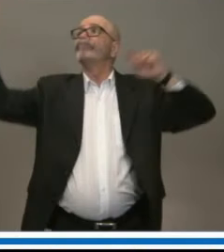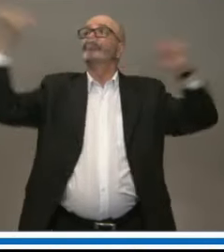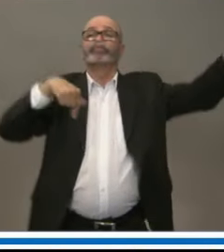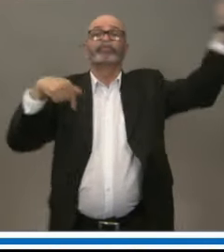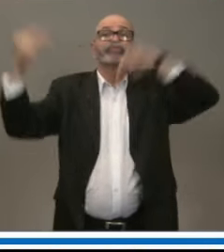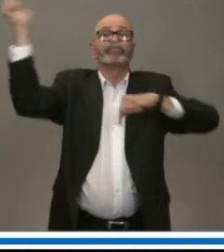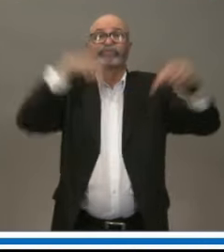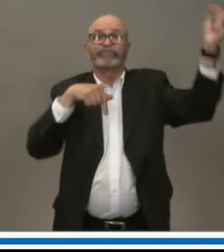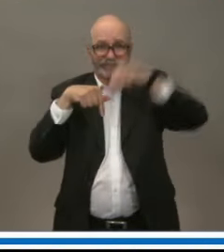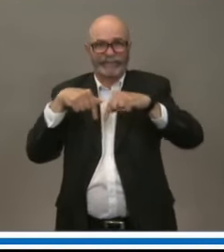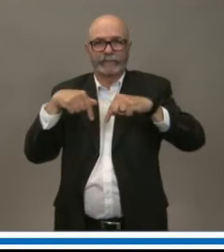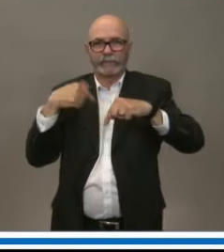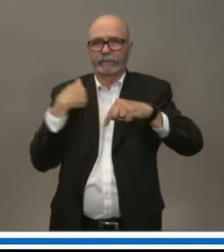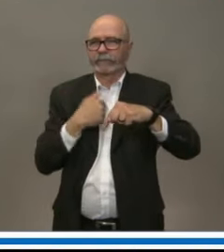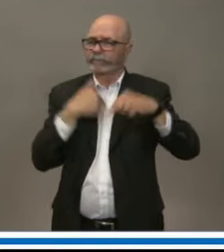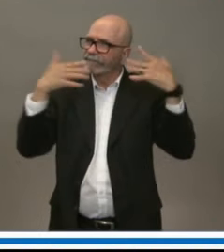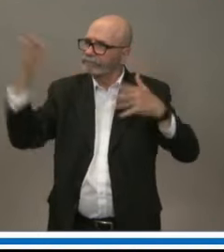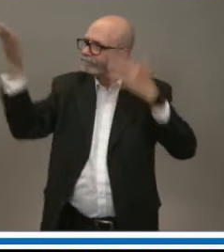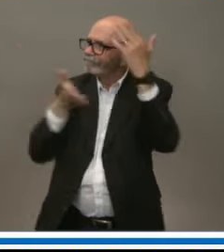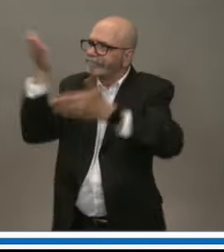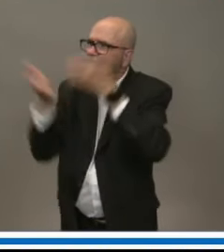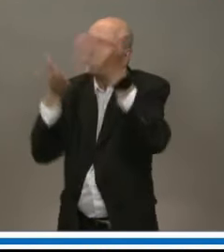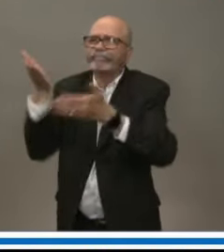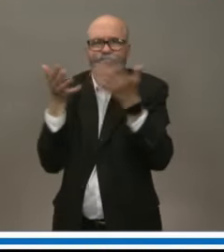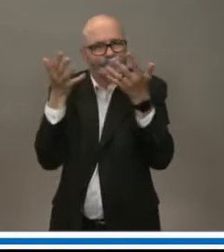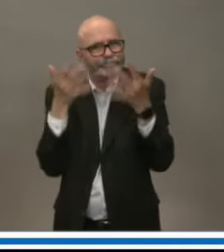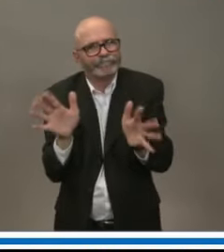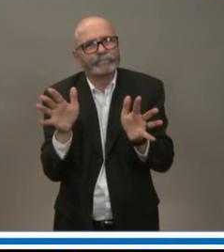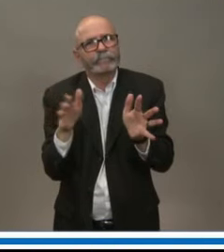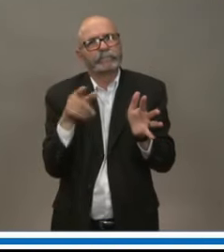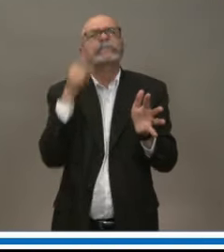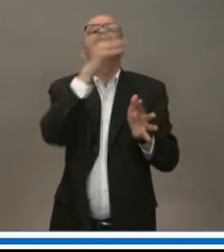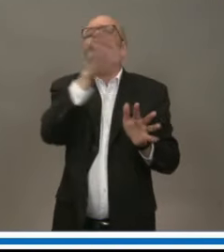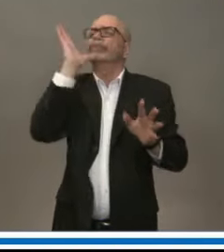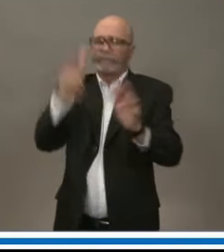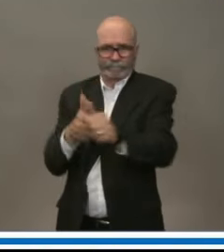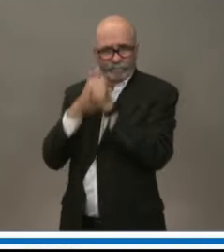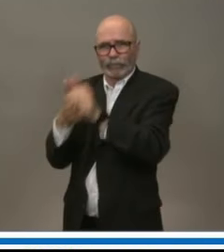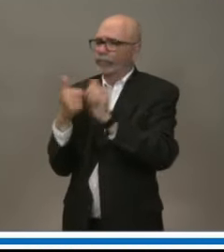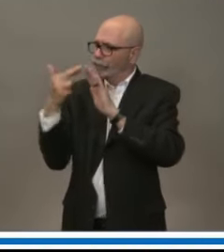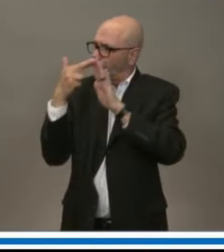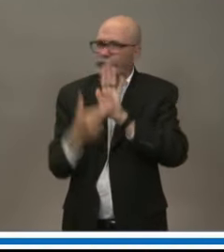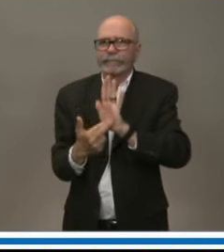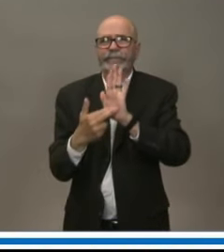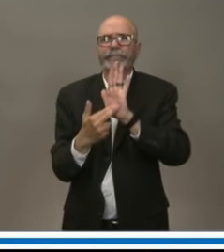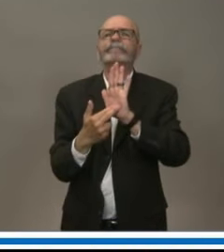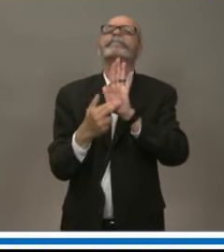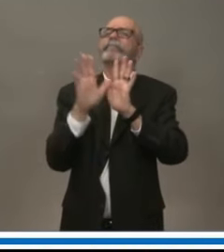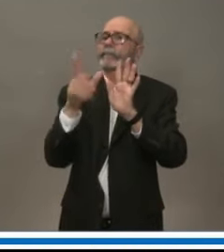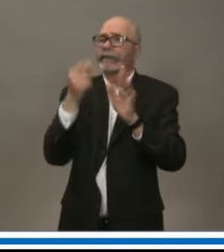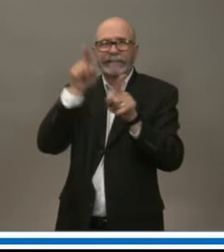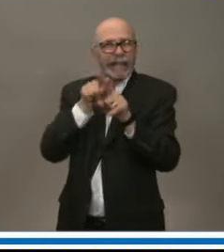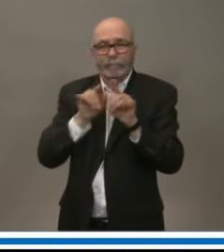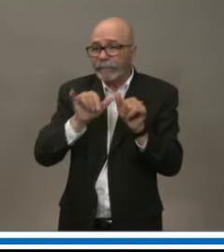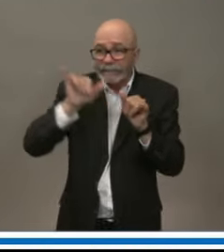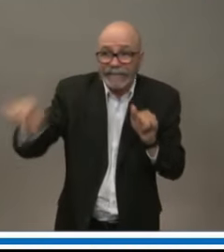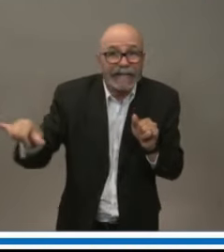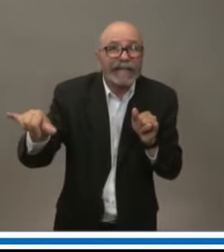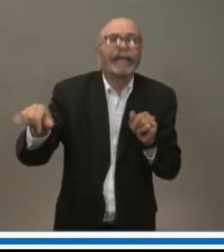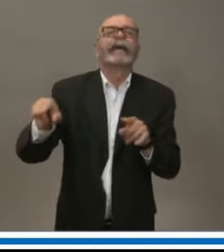are welcoming some of them into our province today. They'll follow all of the same health protocols as all other people coming into our